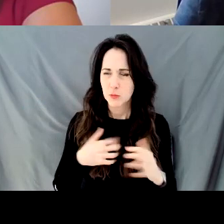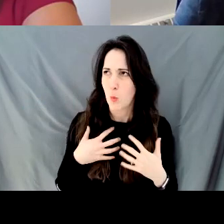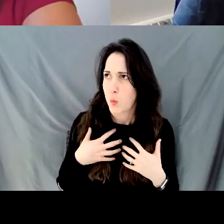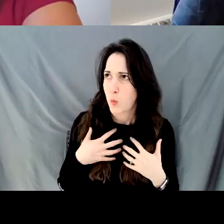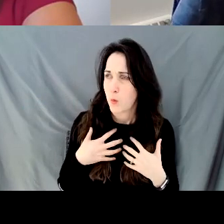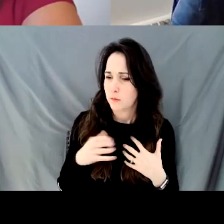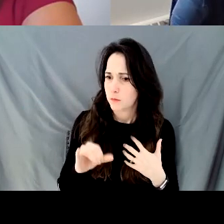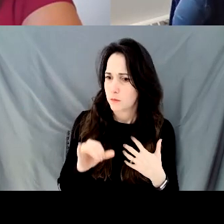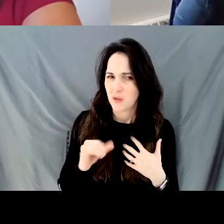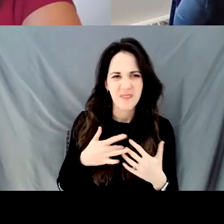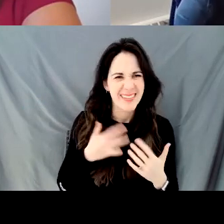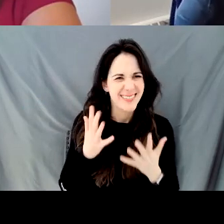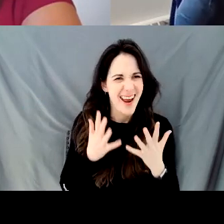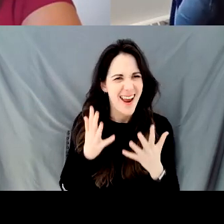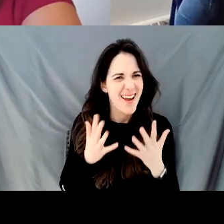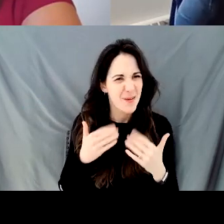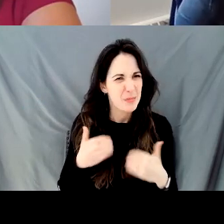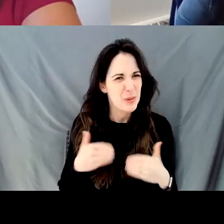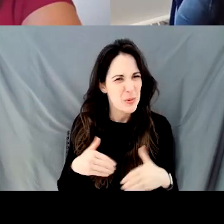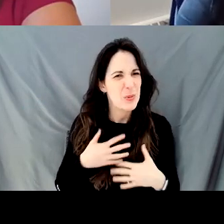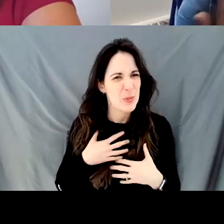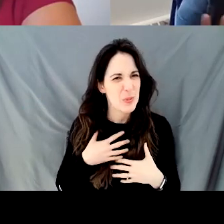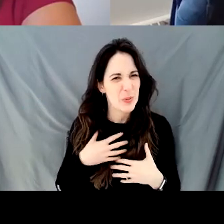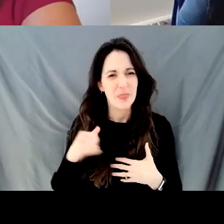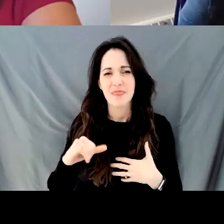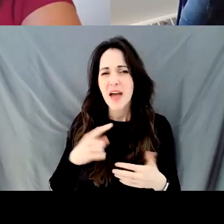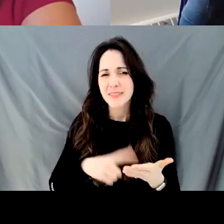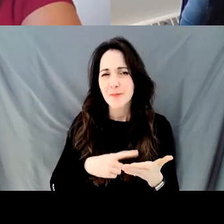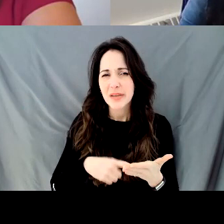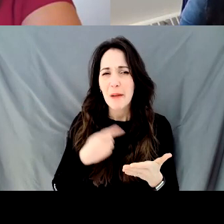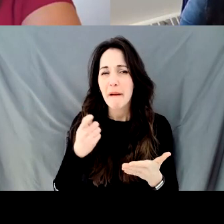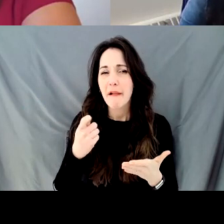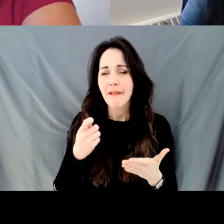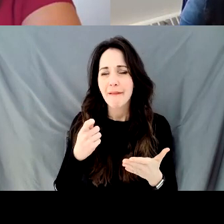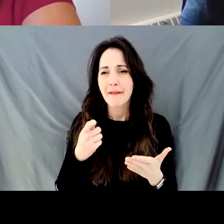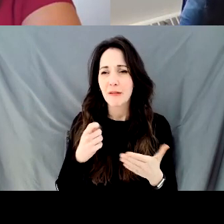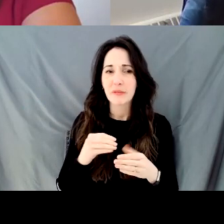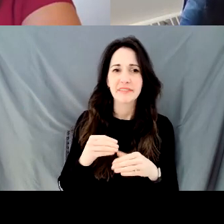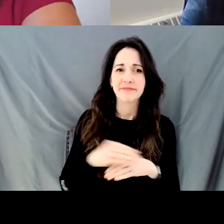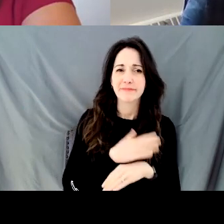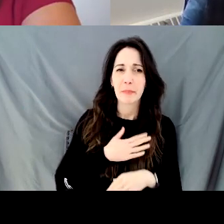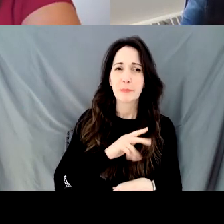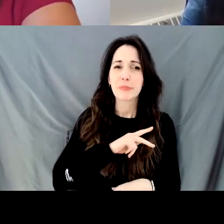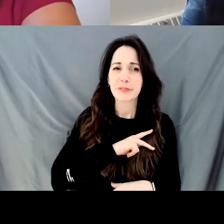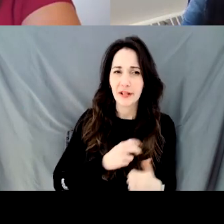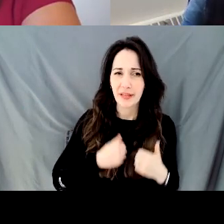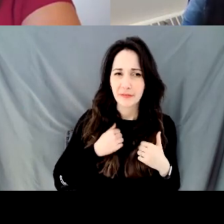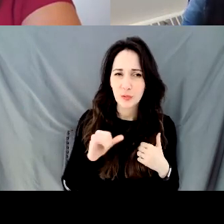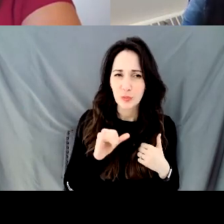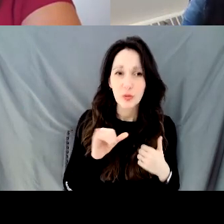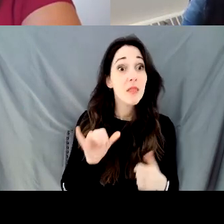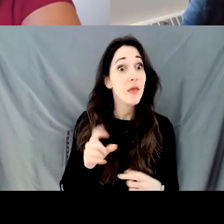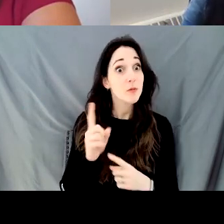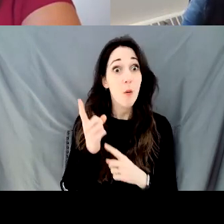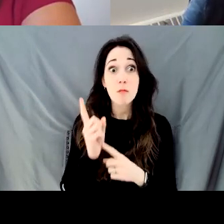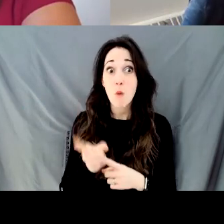like, yeah, I feel that sometimes just in my personal life too. So, and that was the only moment that I've ever felt like